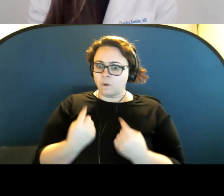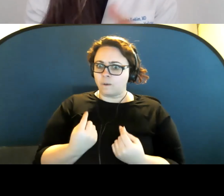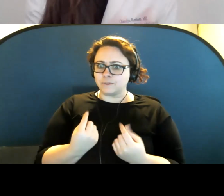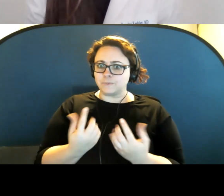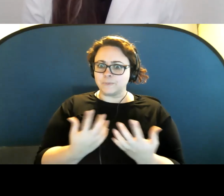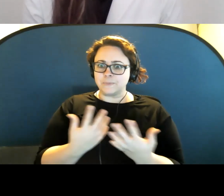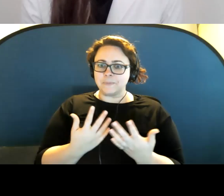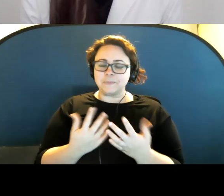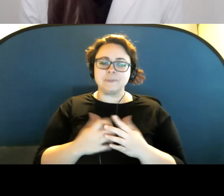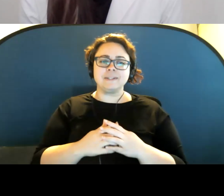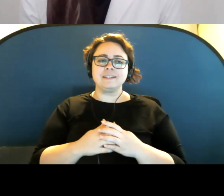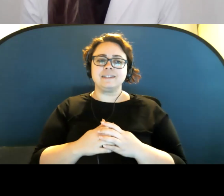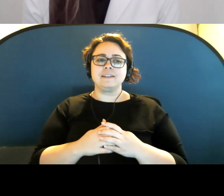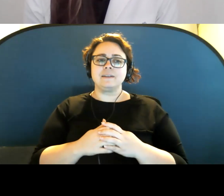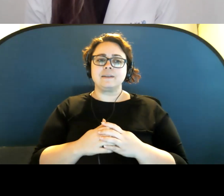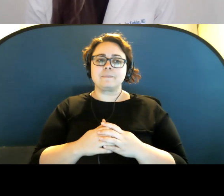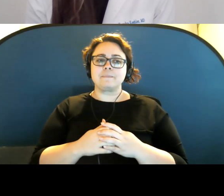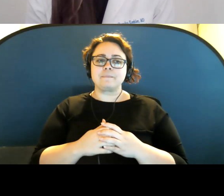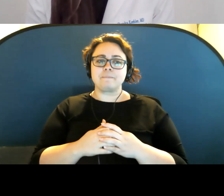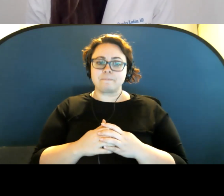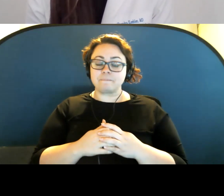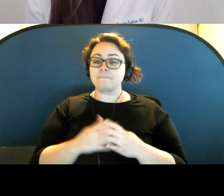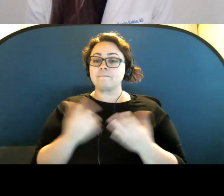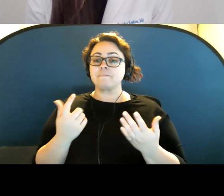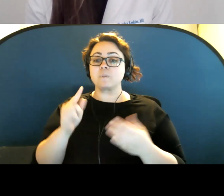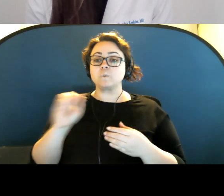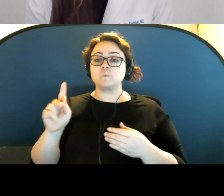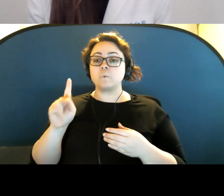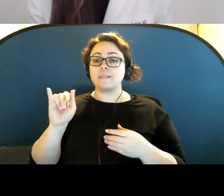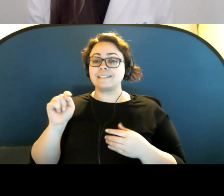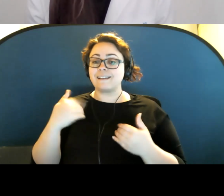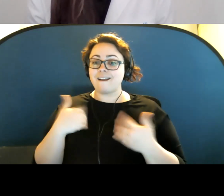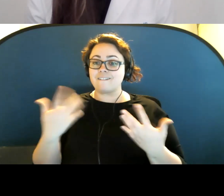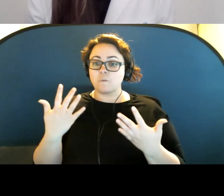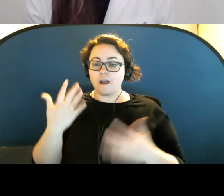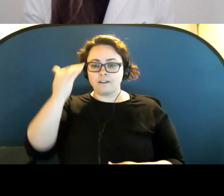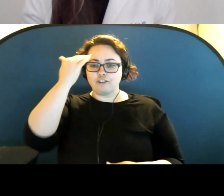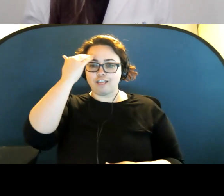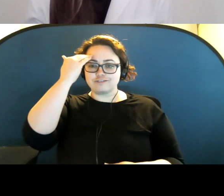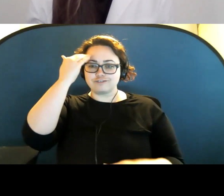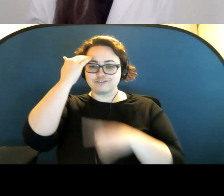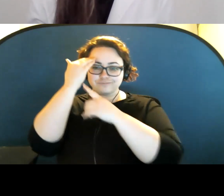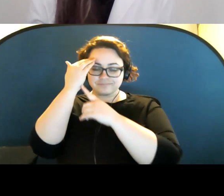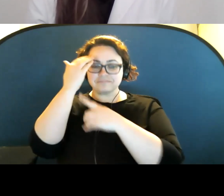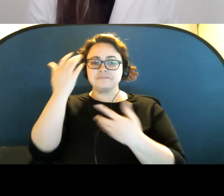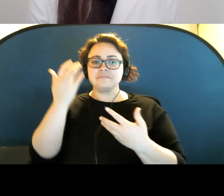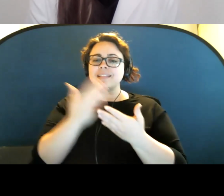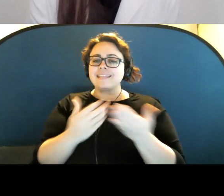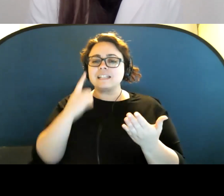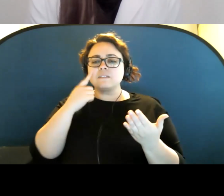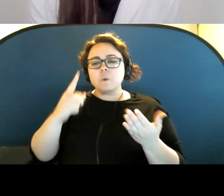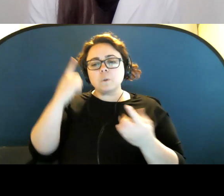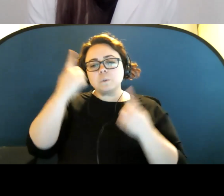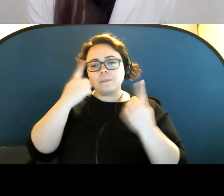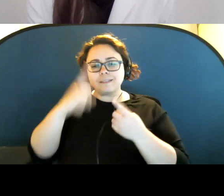see. Knowledge is a part of our toolkit, and we need to know what we're working with. So things to consider: what are